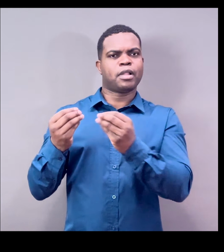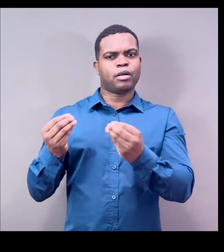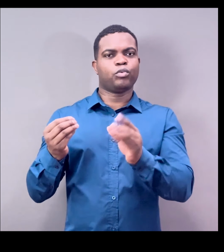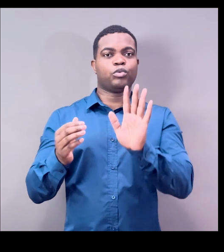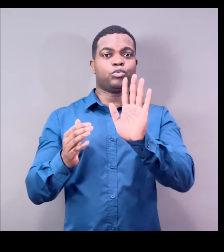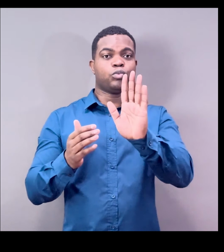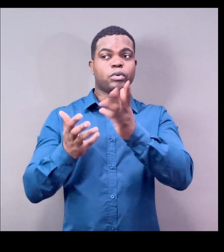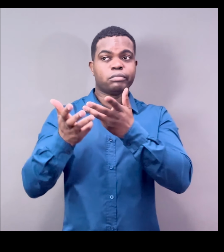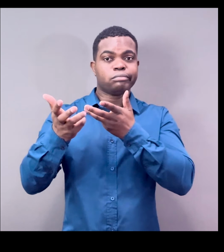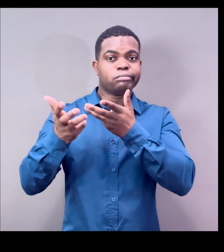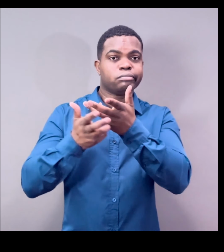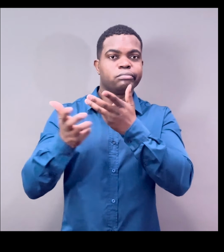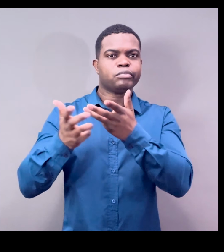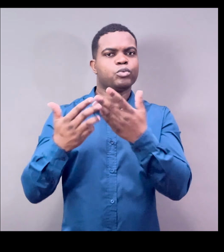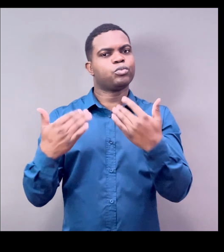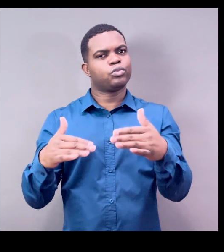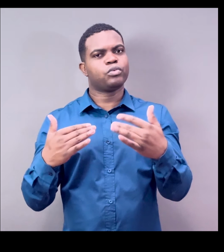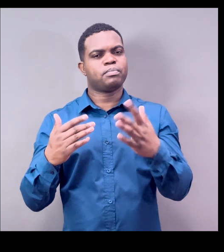engagement